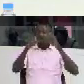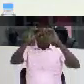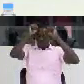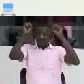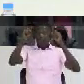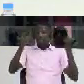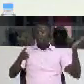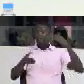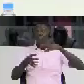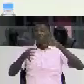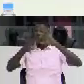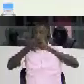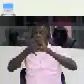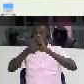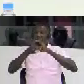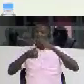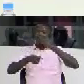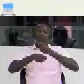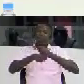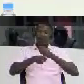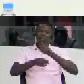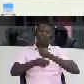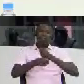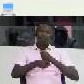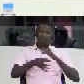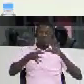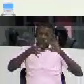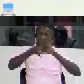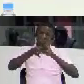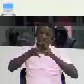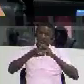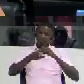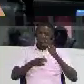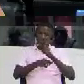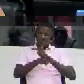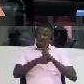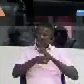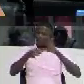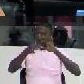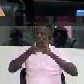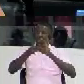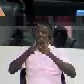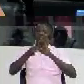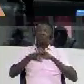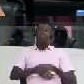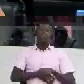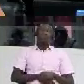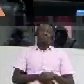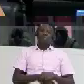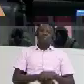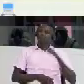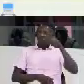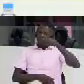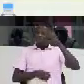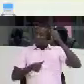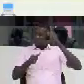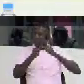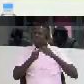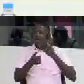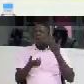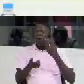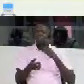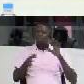with the Gambia and formed a confederation. Do you remember when the confederation was? mun ngaa